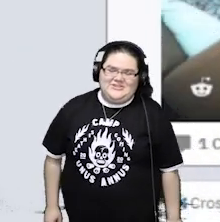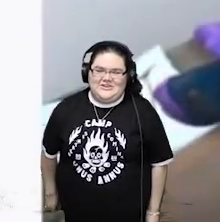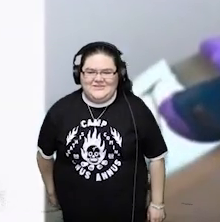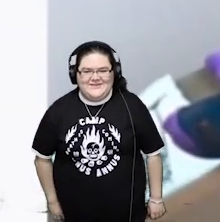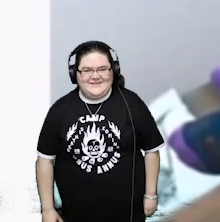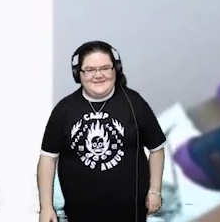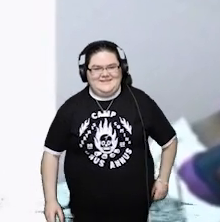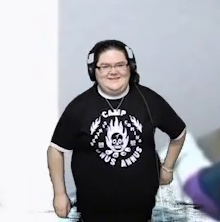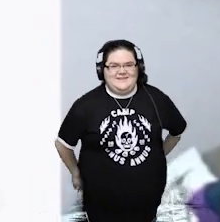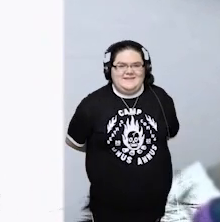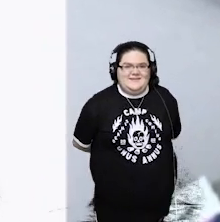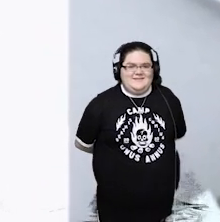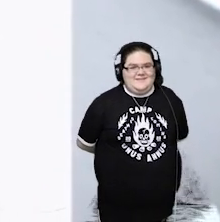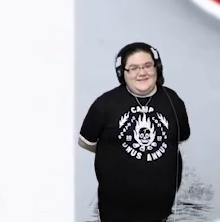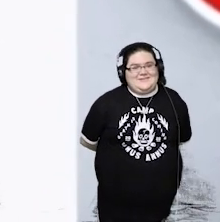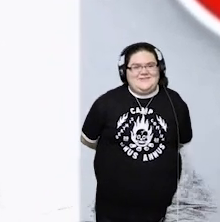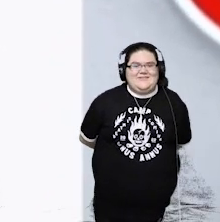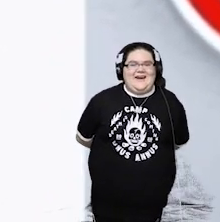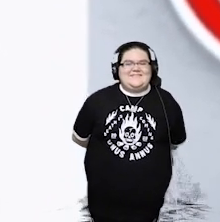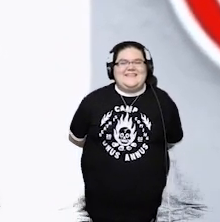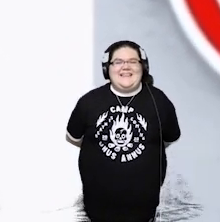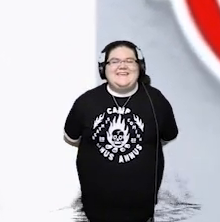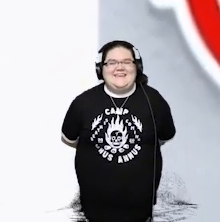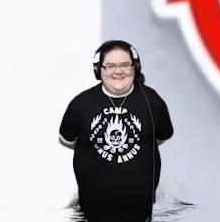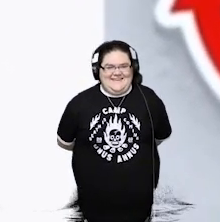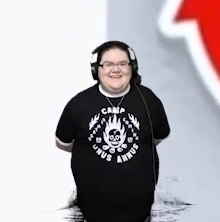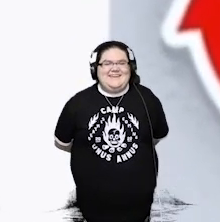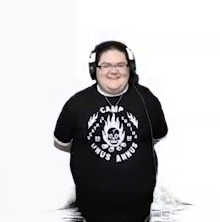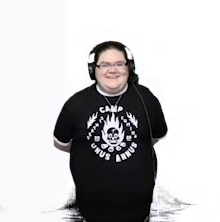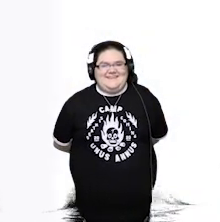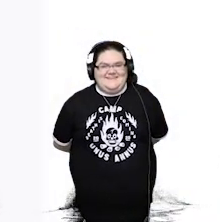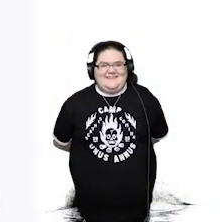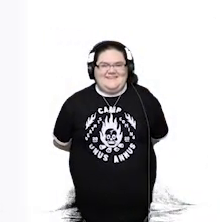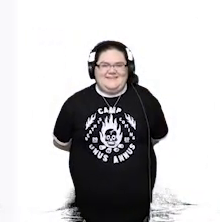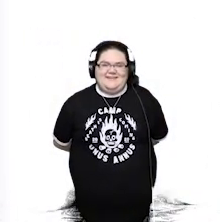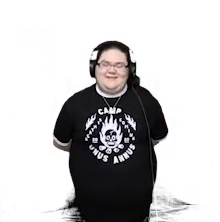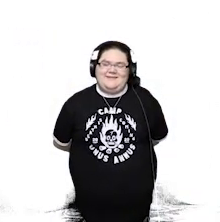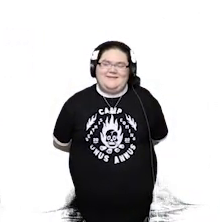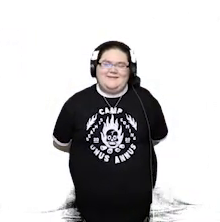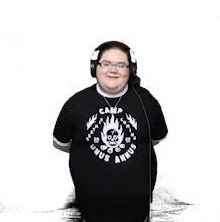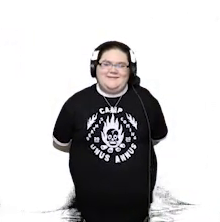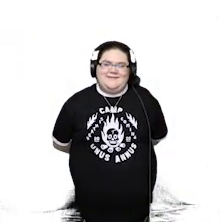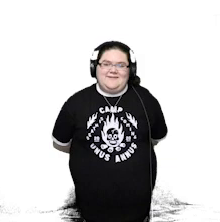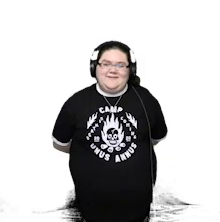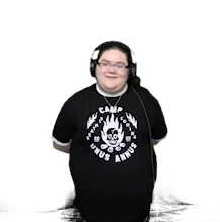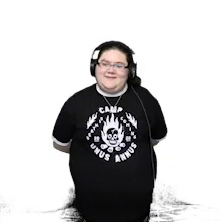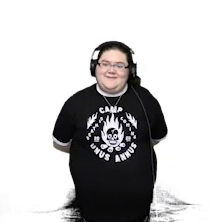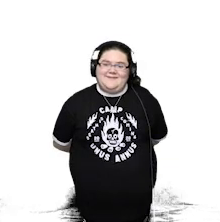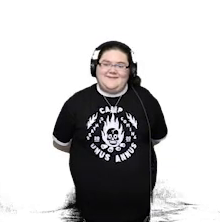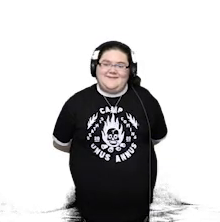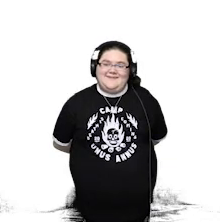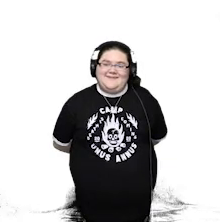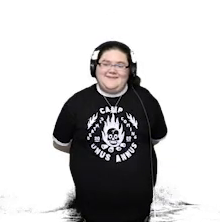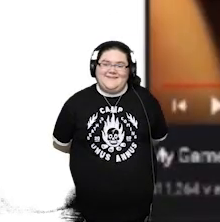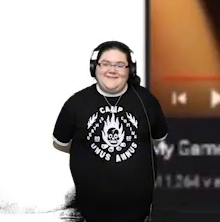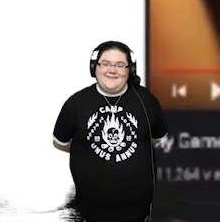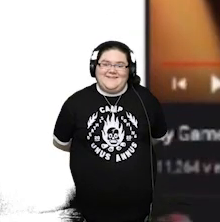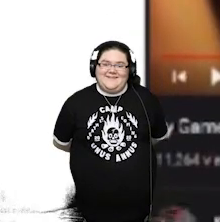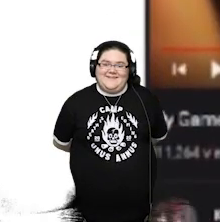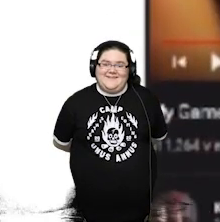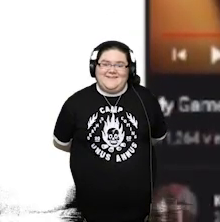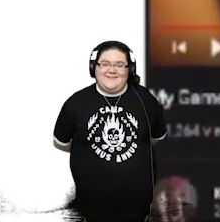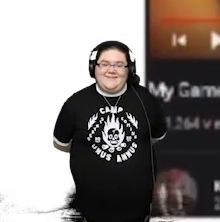You really should have. Vik's music, that's a banger right that's there. That's cool, though. I really like it. It's been 9 years since Vik and JJ met. How it started